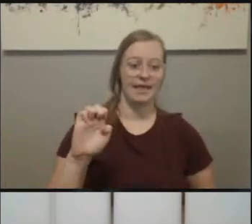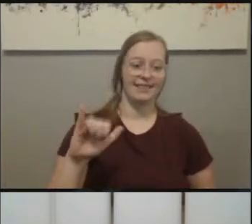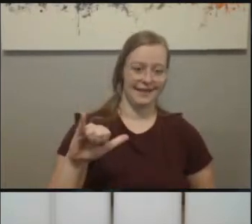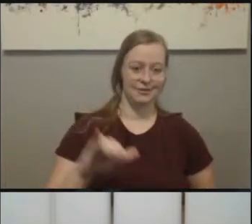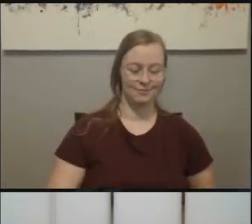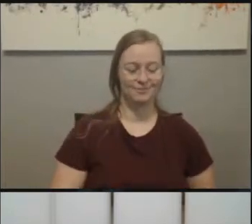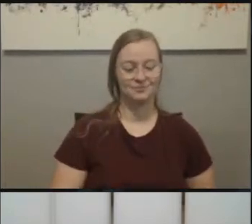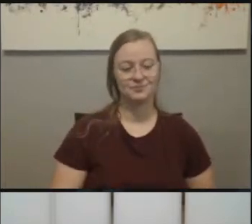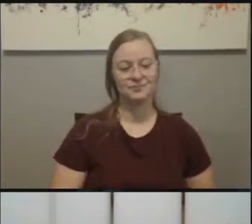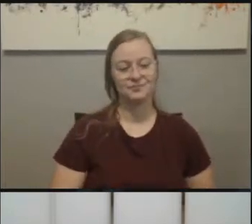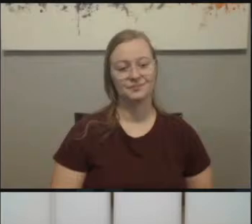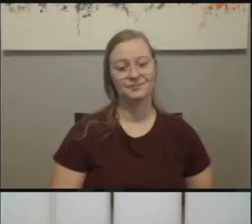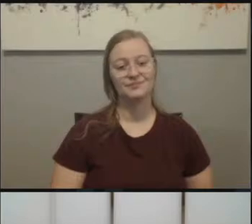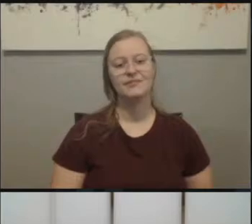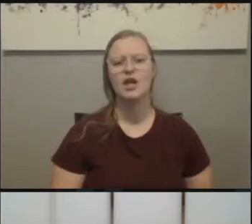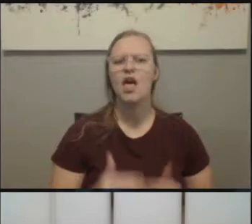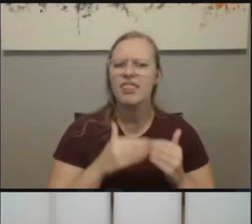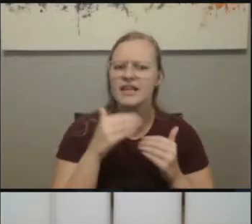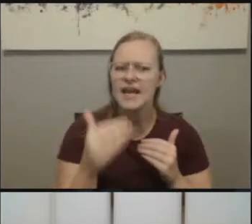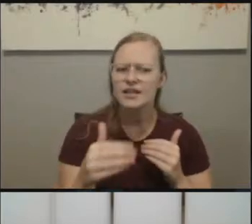And the next 2,